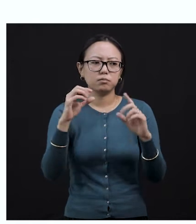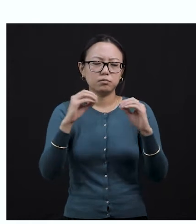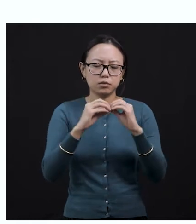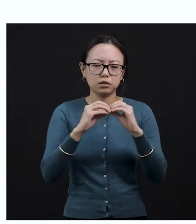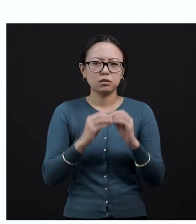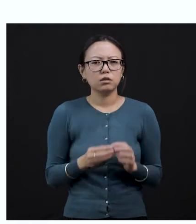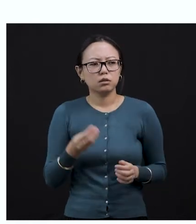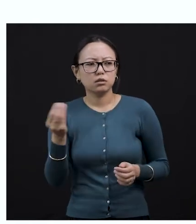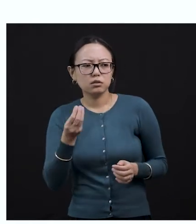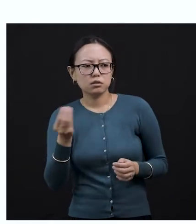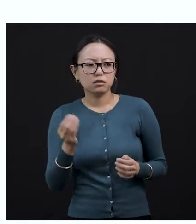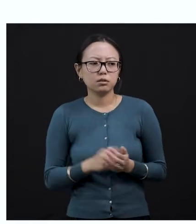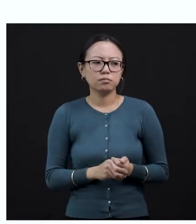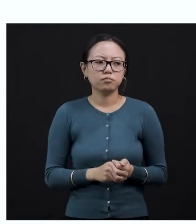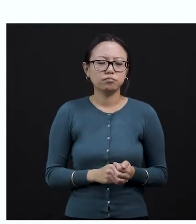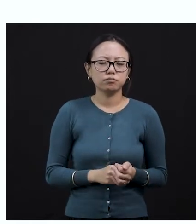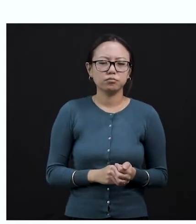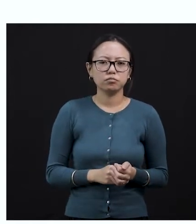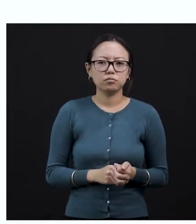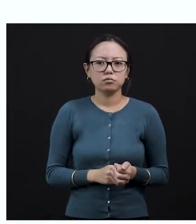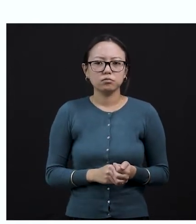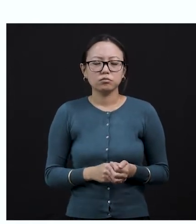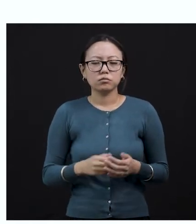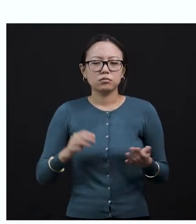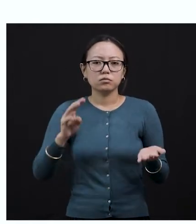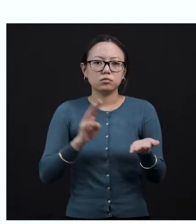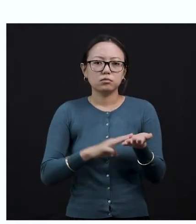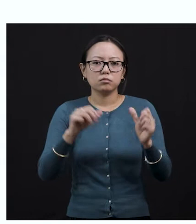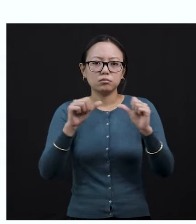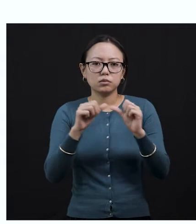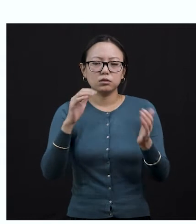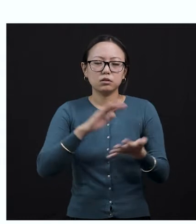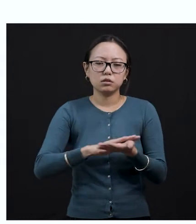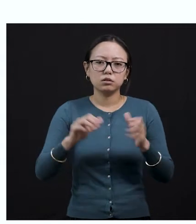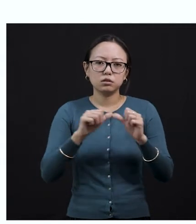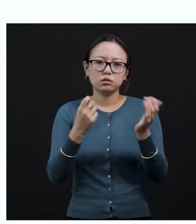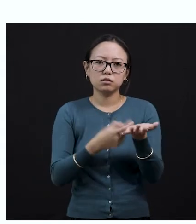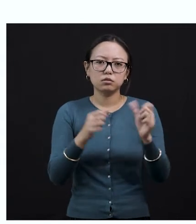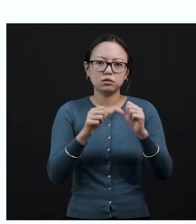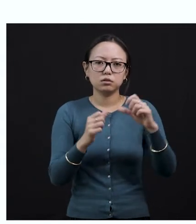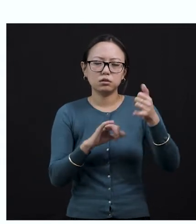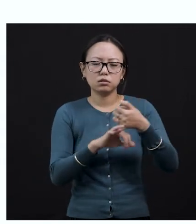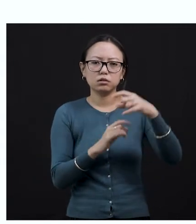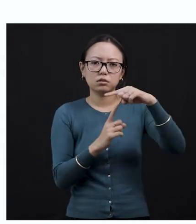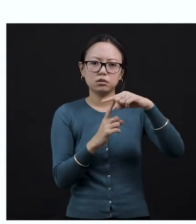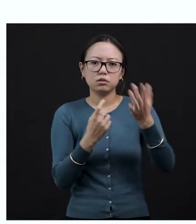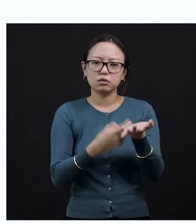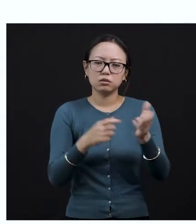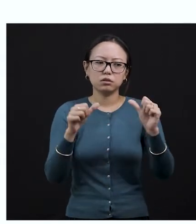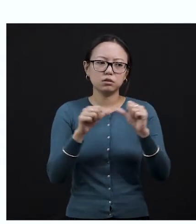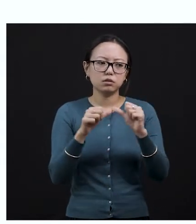came to India, they faced resistance from the original Indians. These original Indians were known as